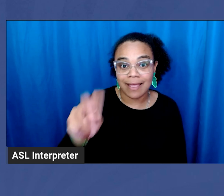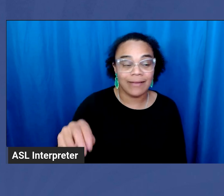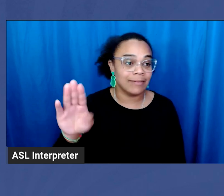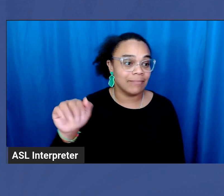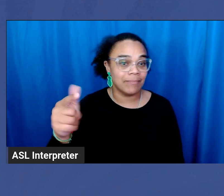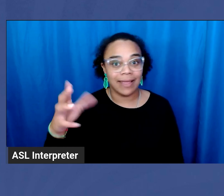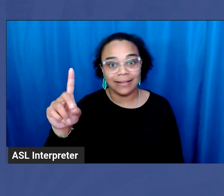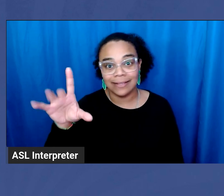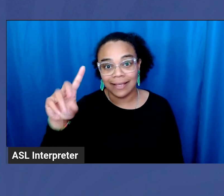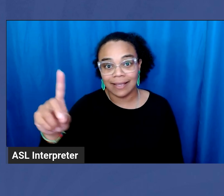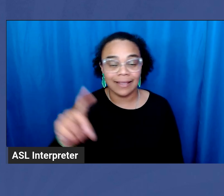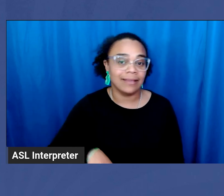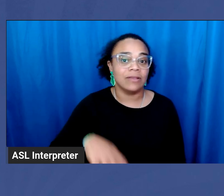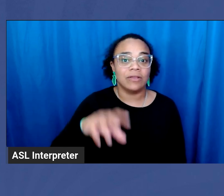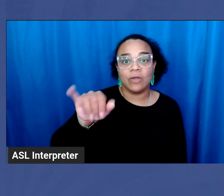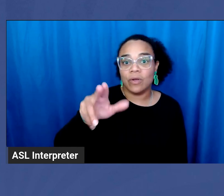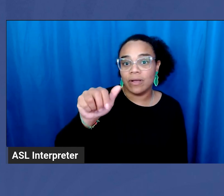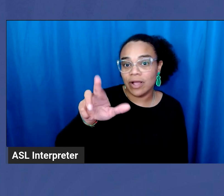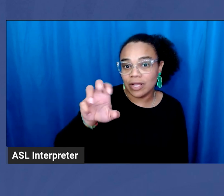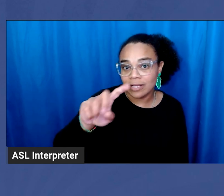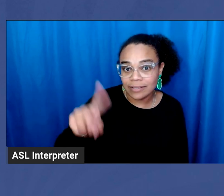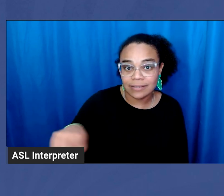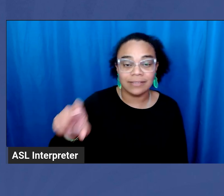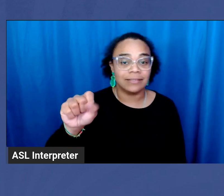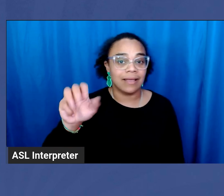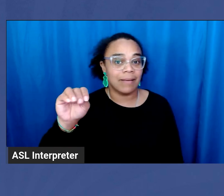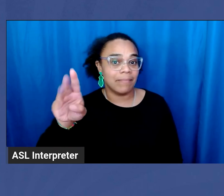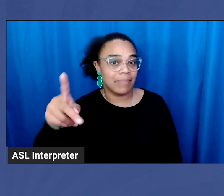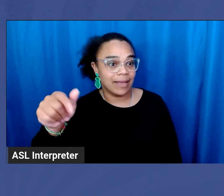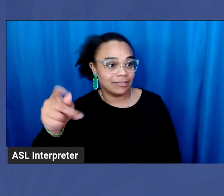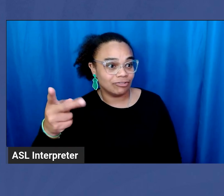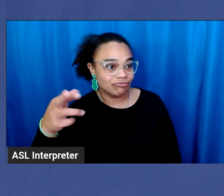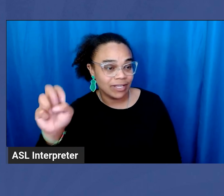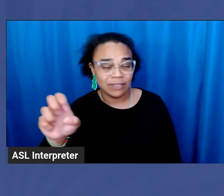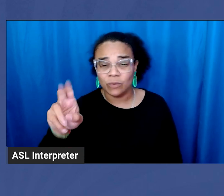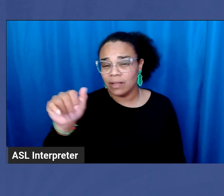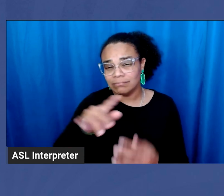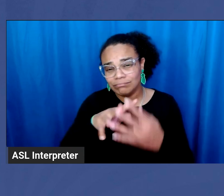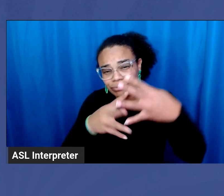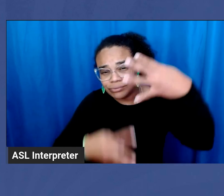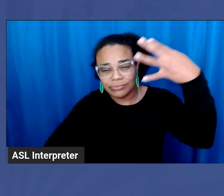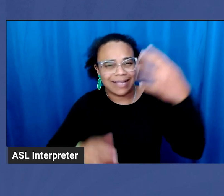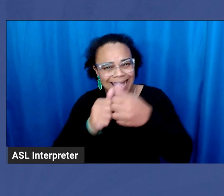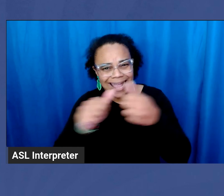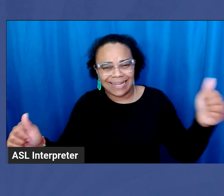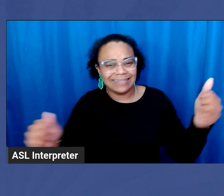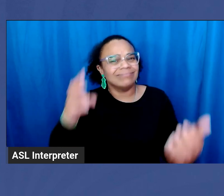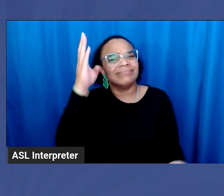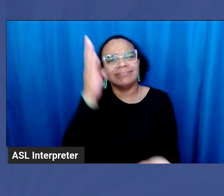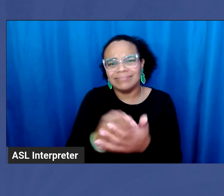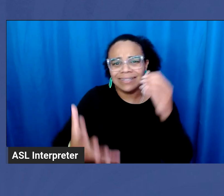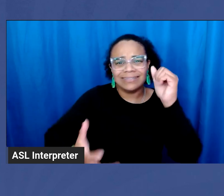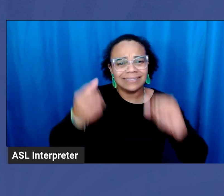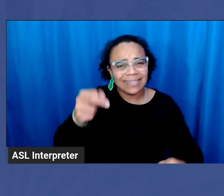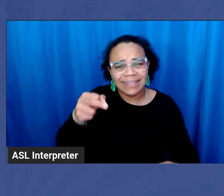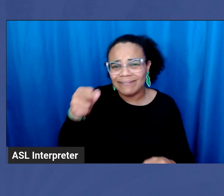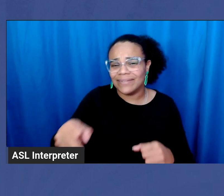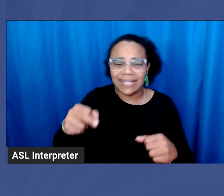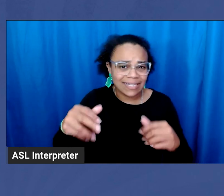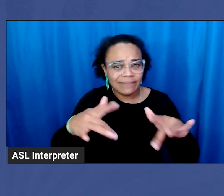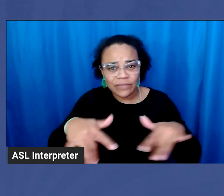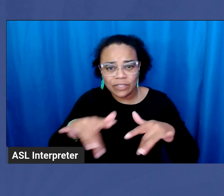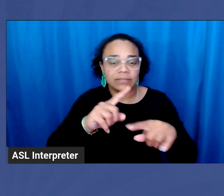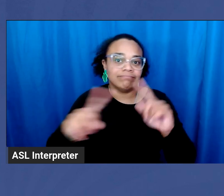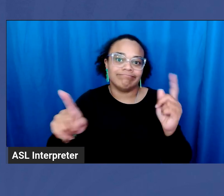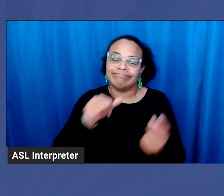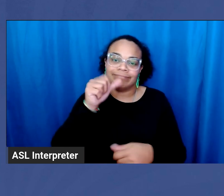Juarez, Kabul, Karachi, San Pedro Sula. Stop. Seize that fucking footage. But it wasn't in time to